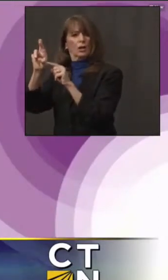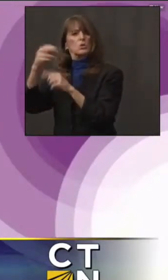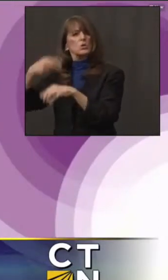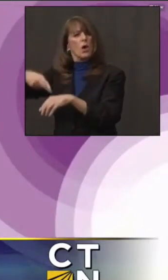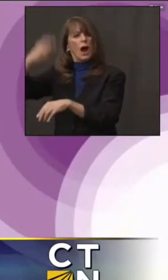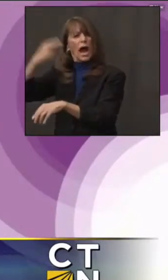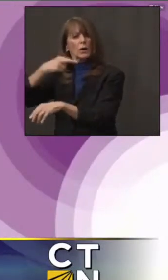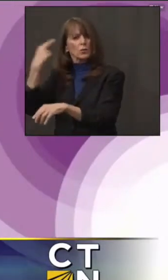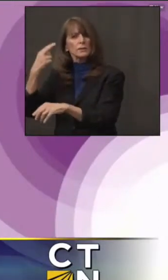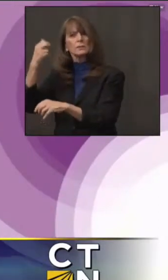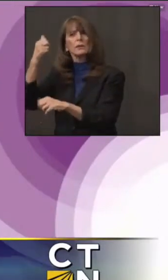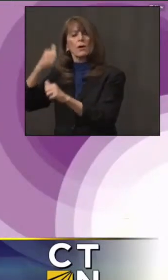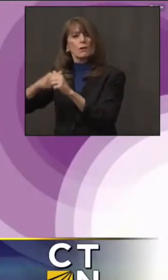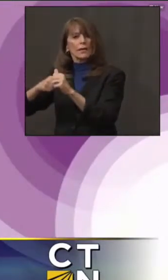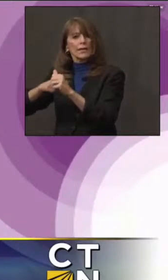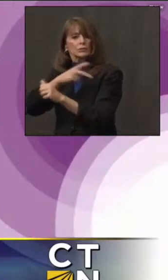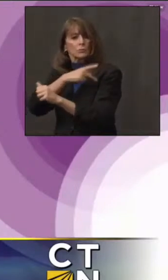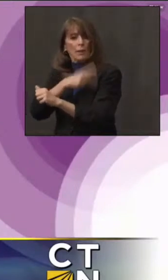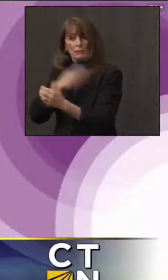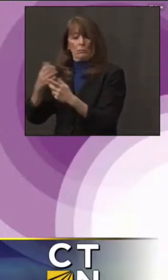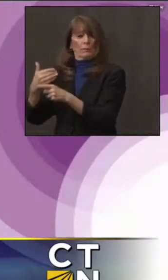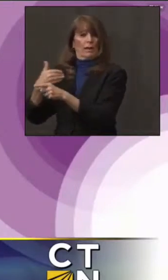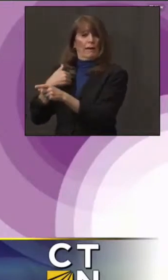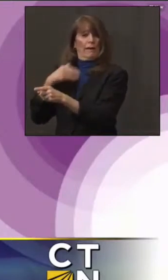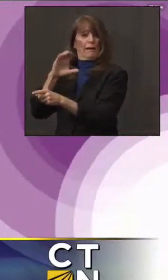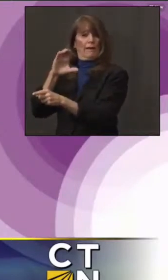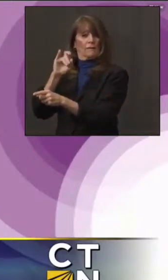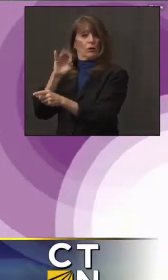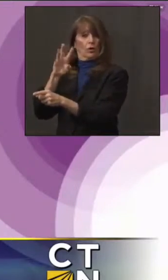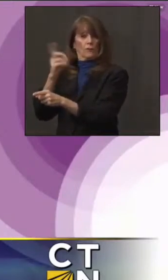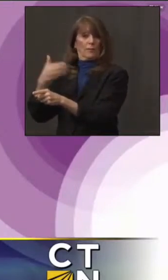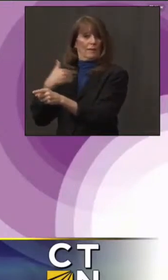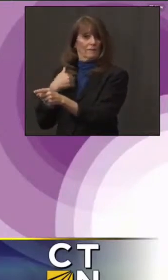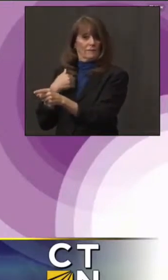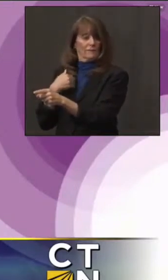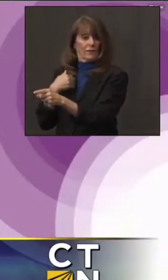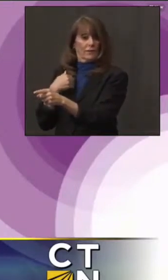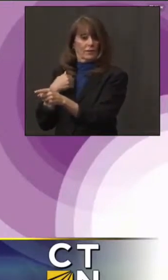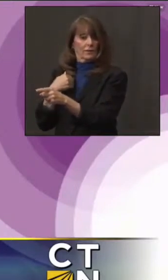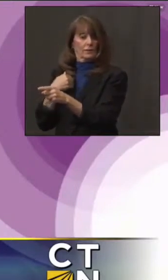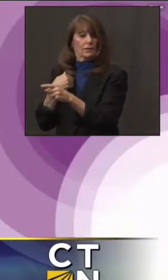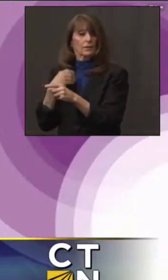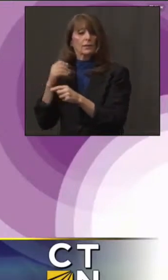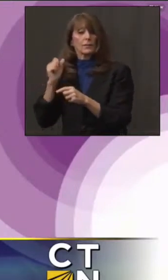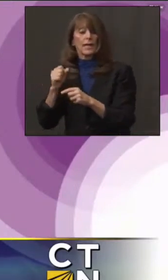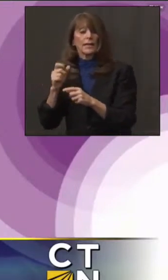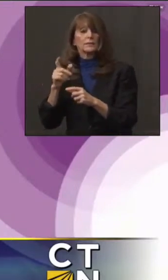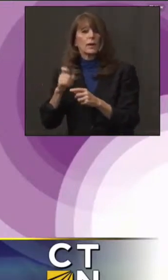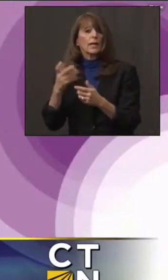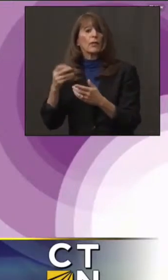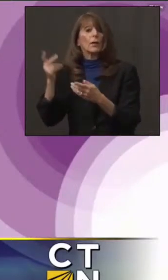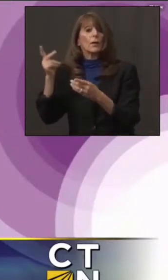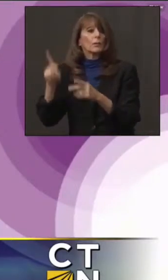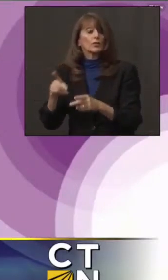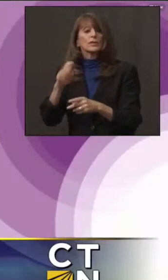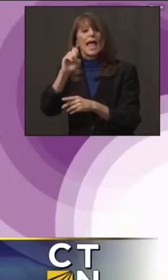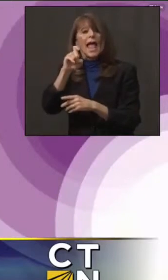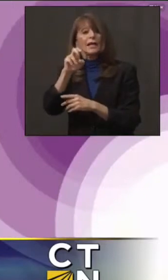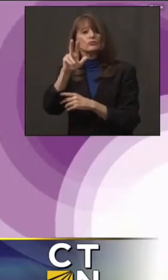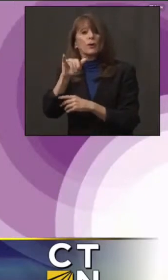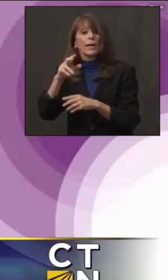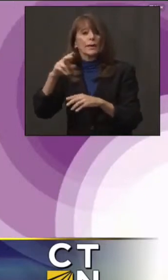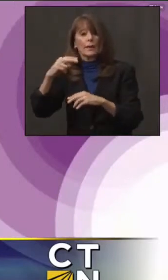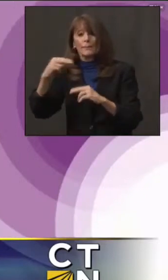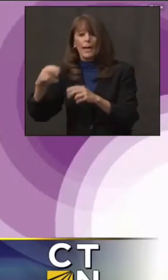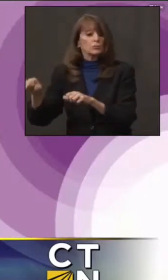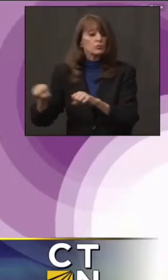comes in, we have no idea, and sometimes they don't, what their COVID status is. But to your point, there's a transporter, there's an X-ray technologist, there's a PCA,